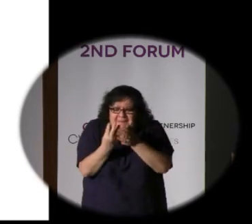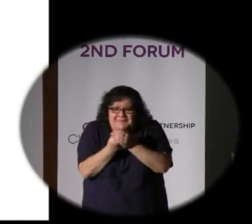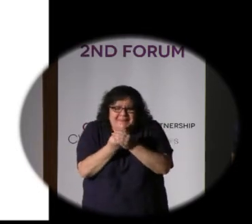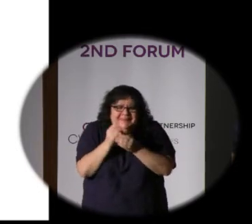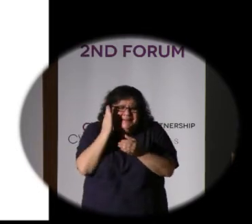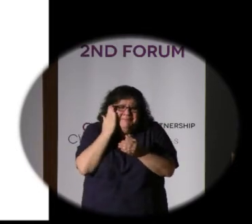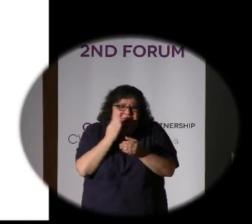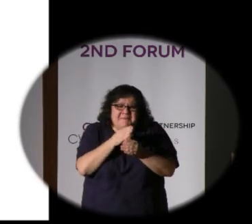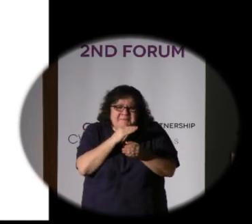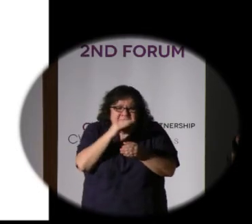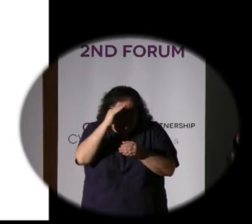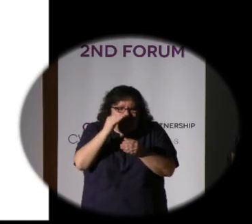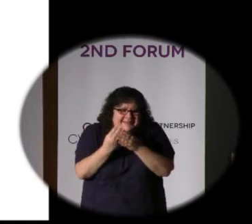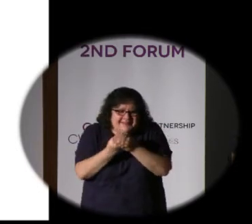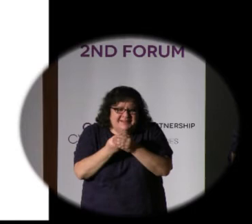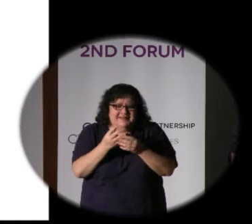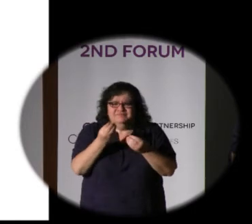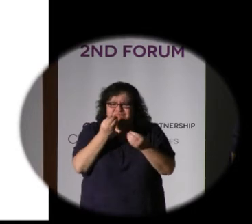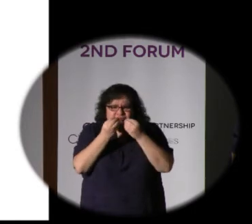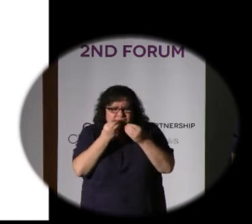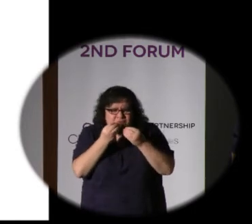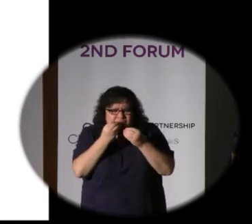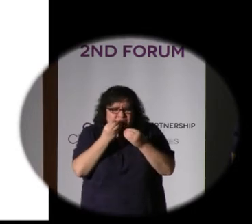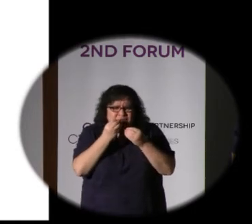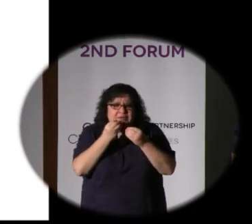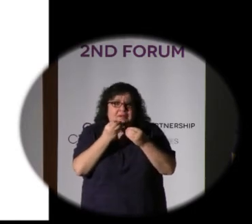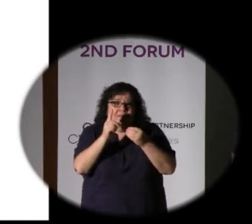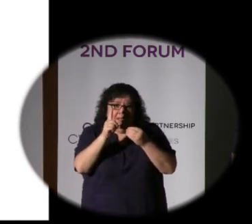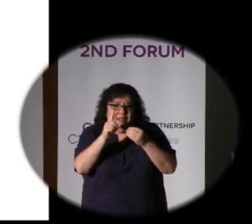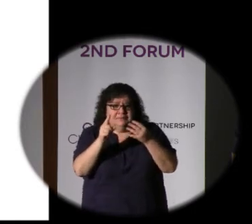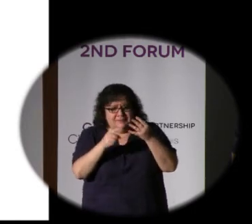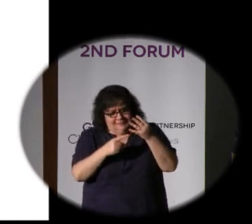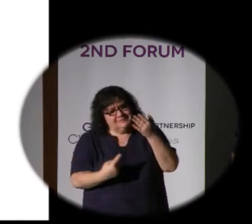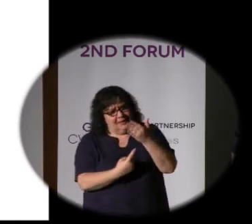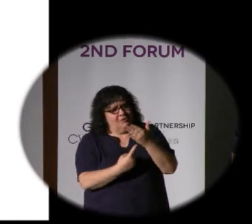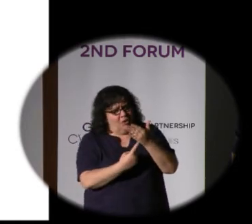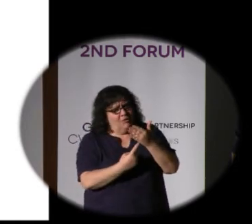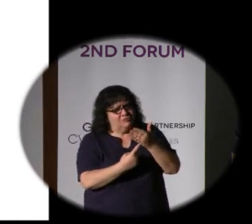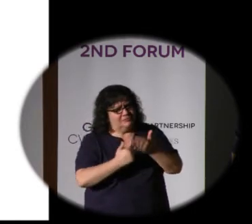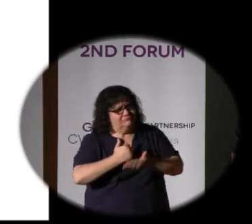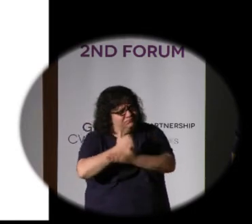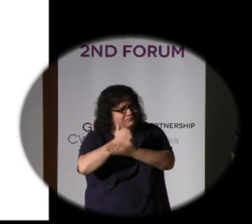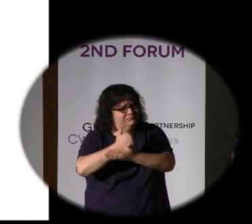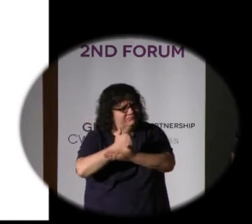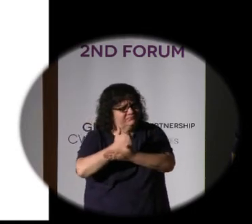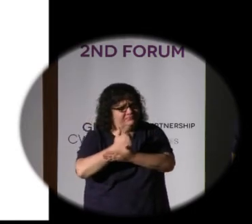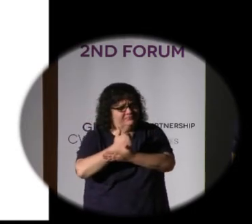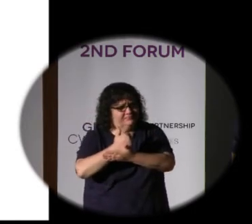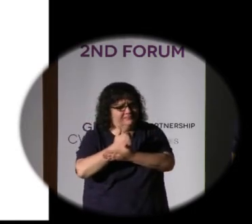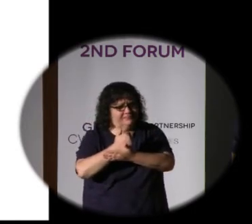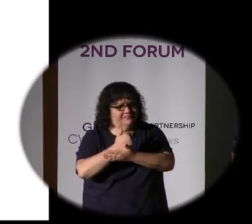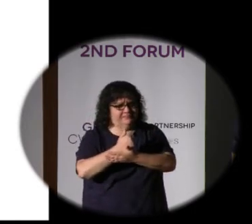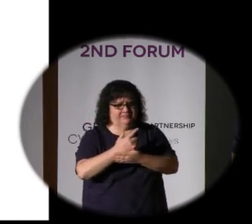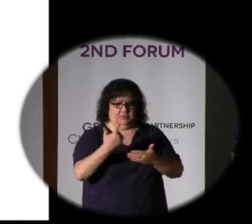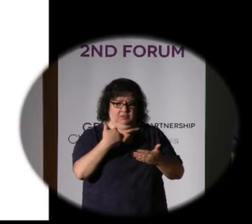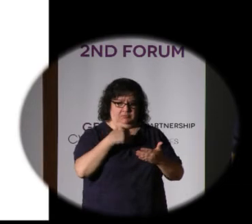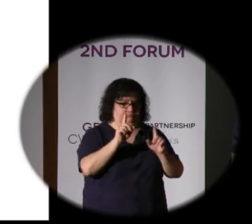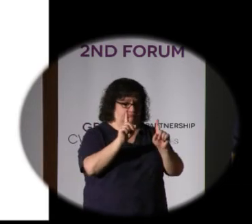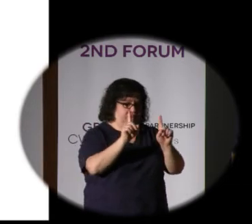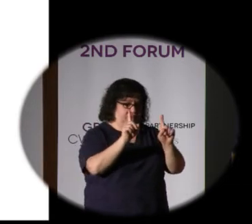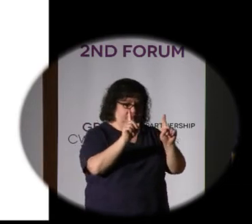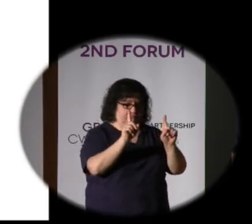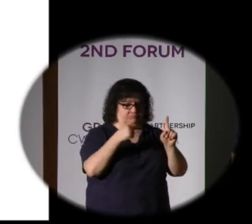we said that all the task force, you'll not be able to achieve your goal if you don't have the access to